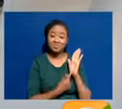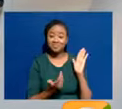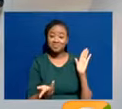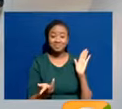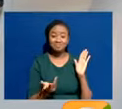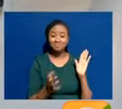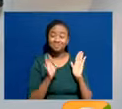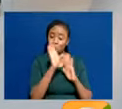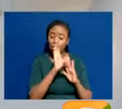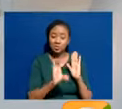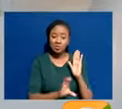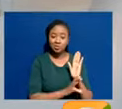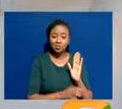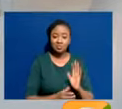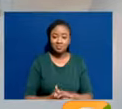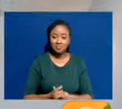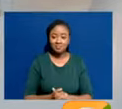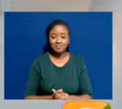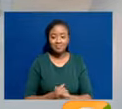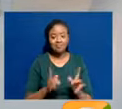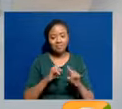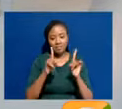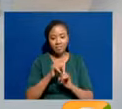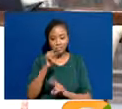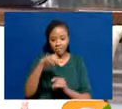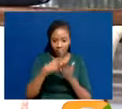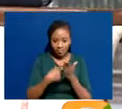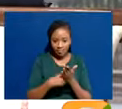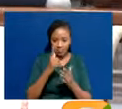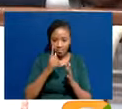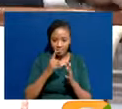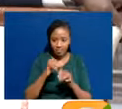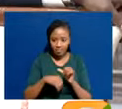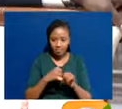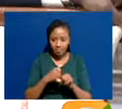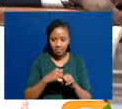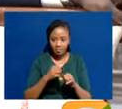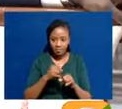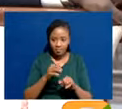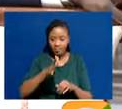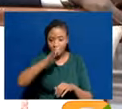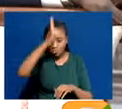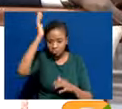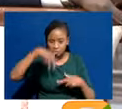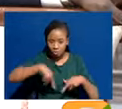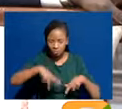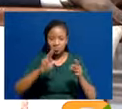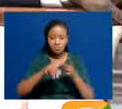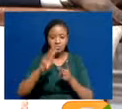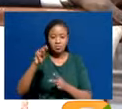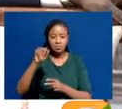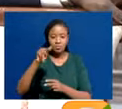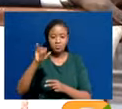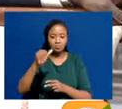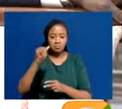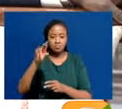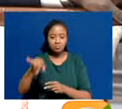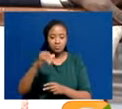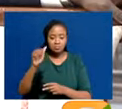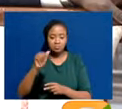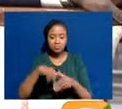People must pay. Yeah, but I think he's talking about the works being done on Jogoo Road, Manyanja Road, with our teams from that side.